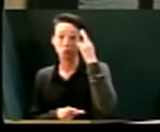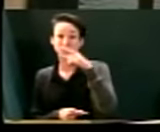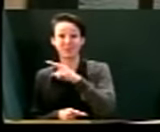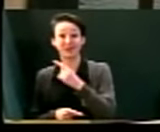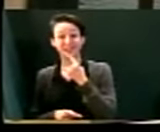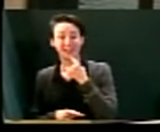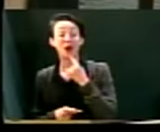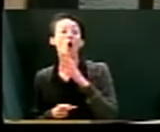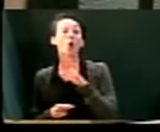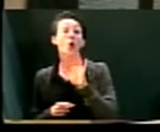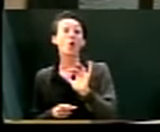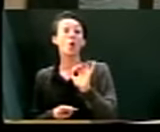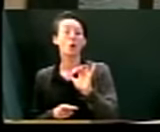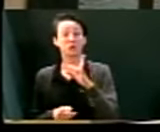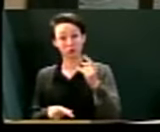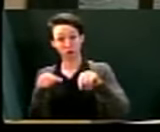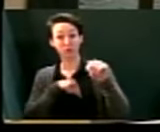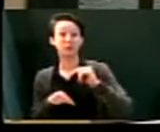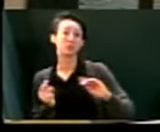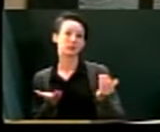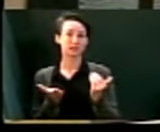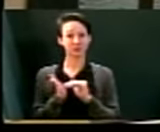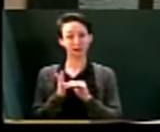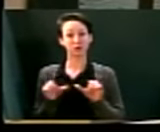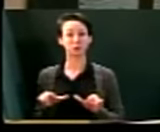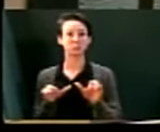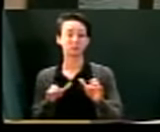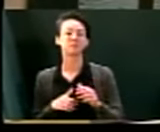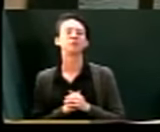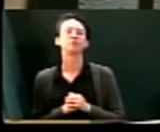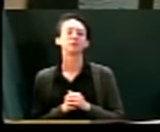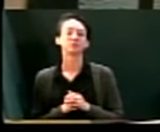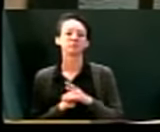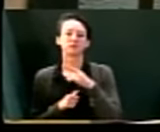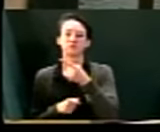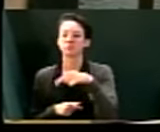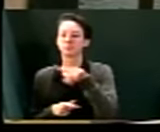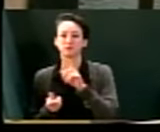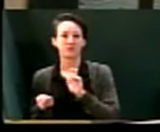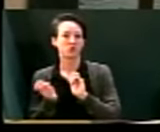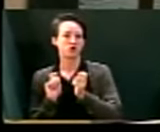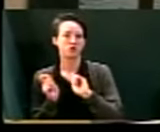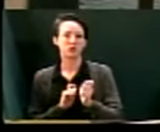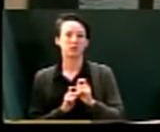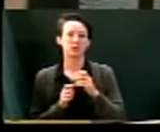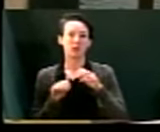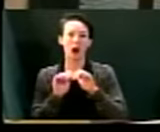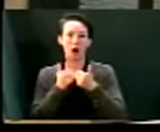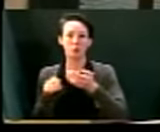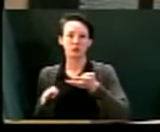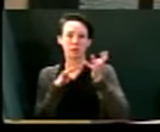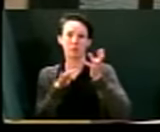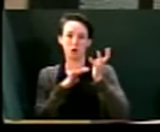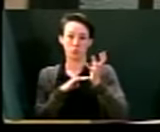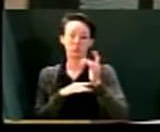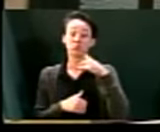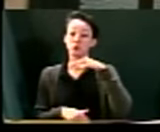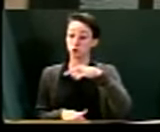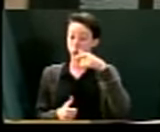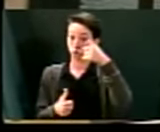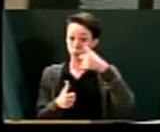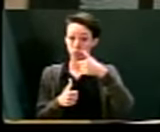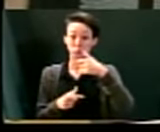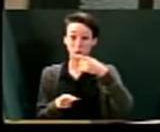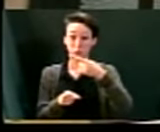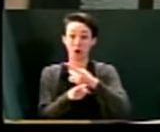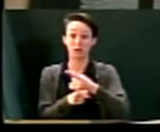year and redo it. And then they changed the way it's uploaded. Okay. So you're right to some